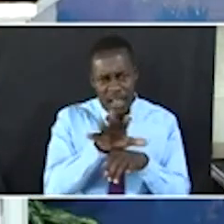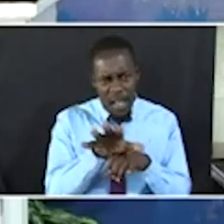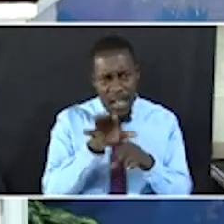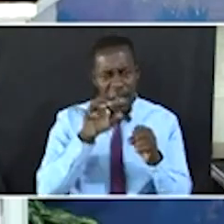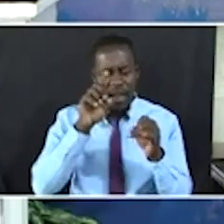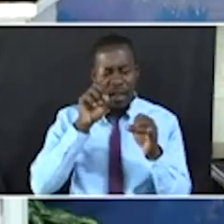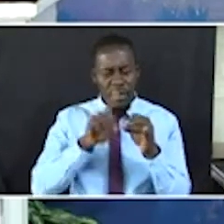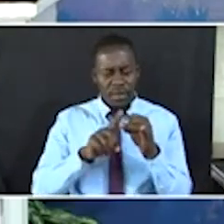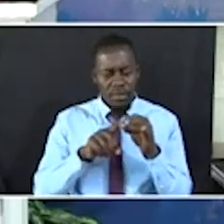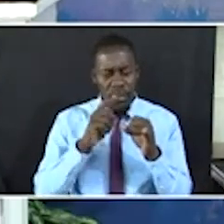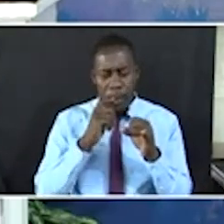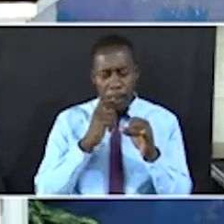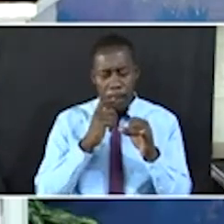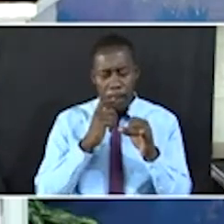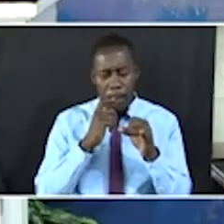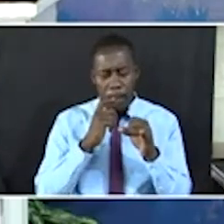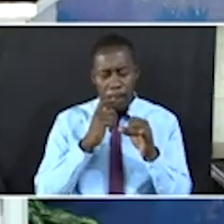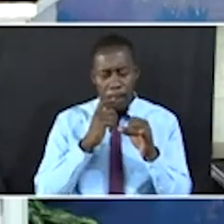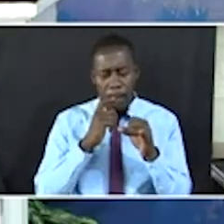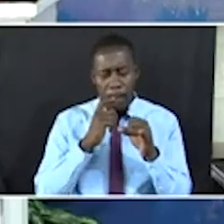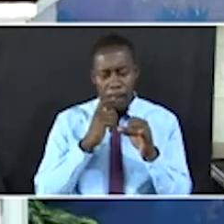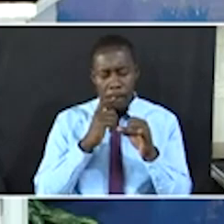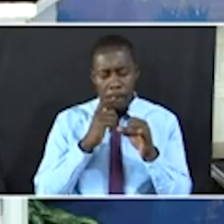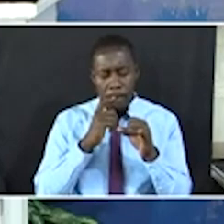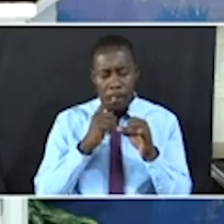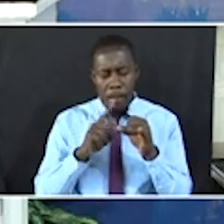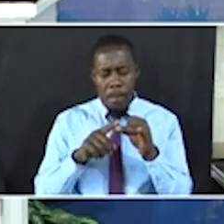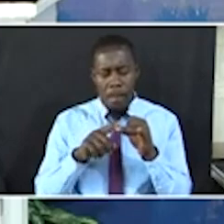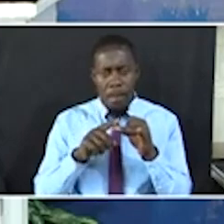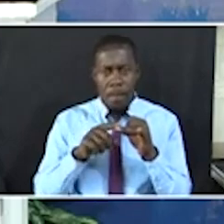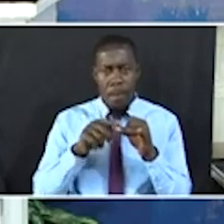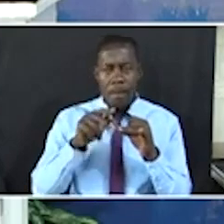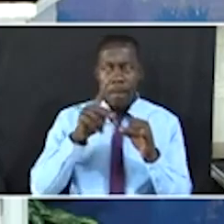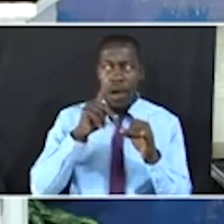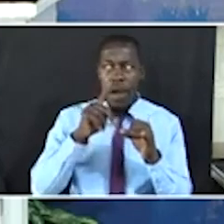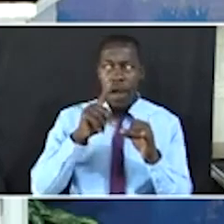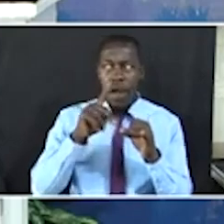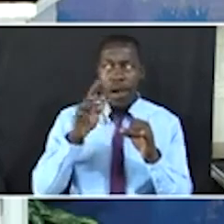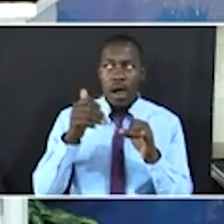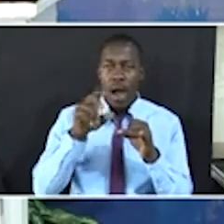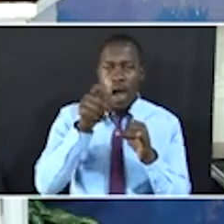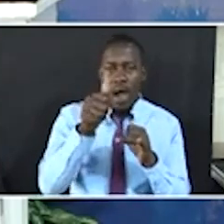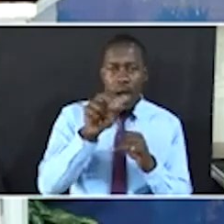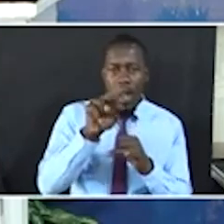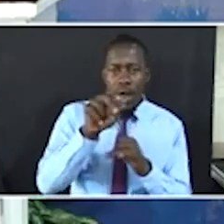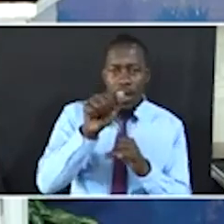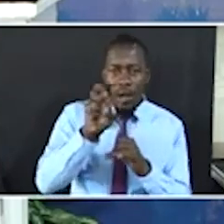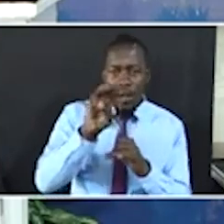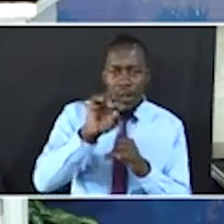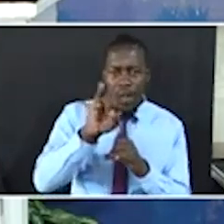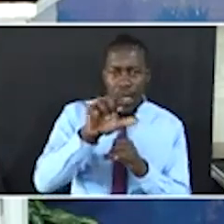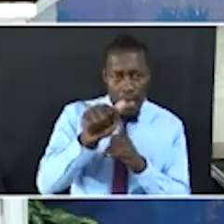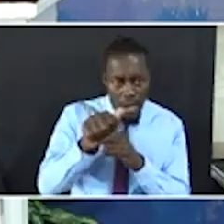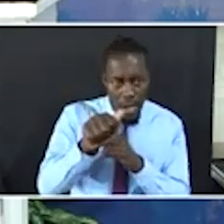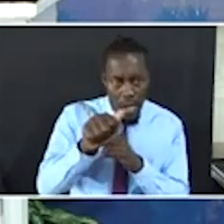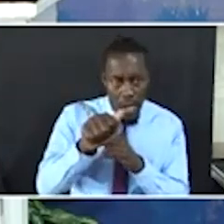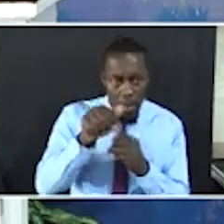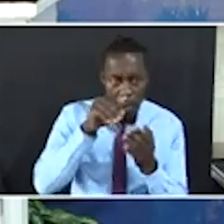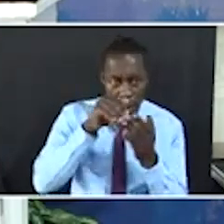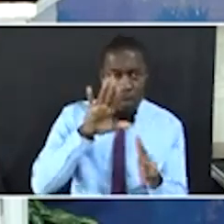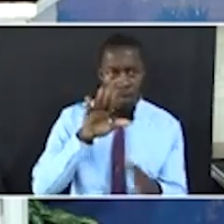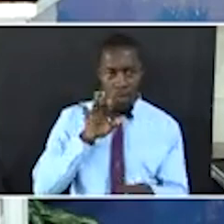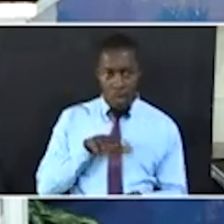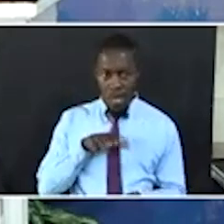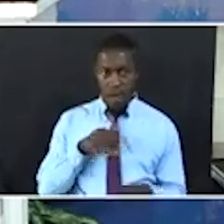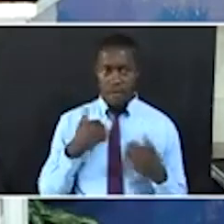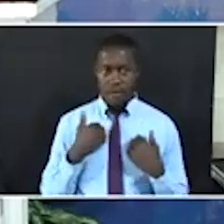Day. Advanced Women's Day. So you can imagine all the women, some of them, few women,